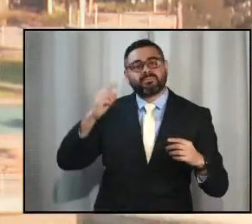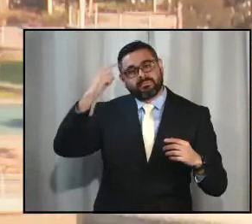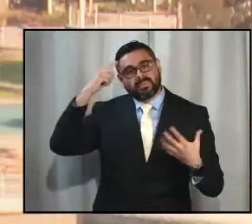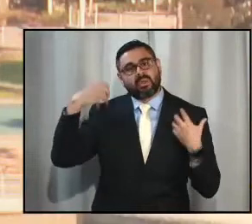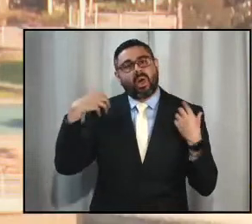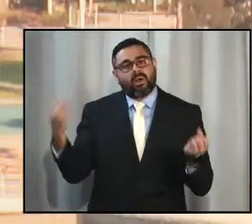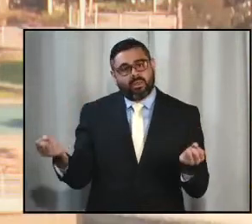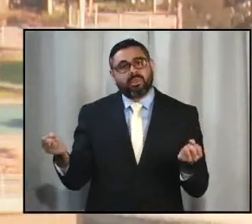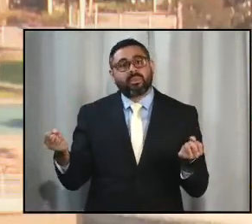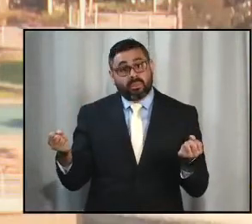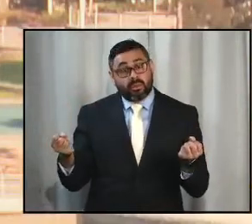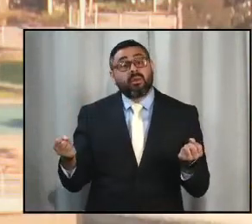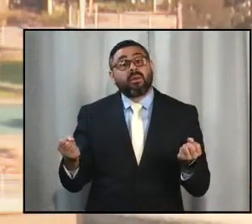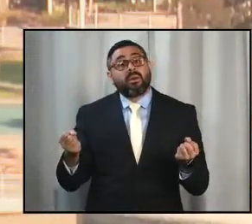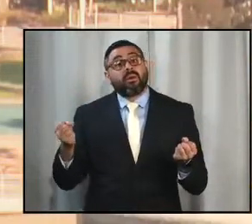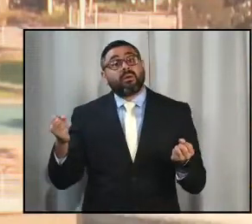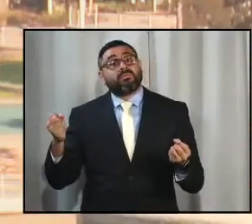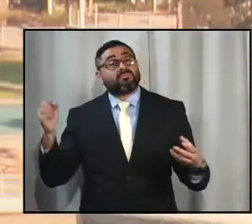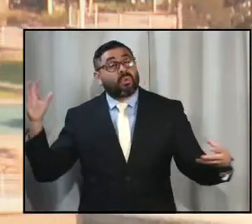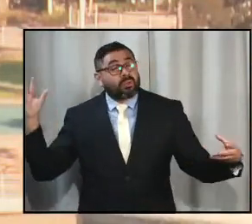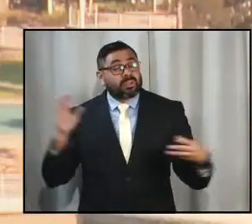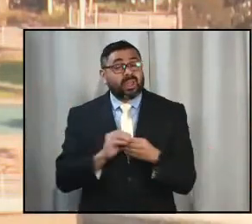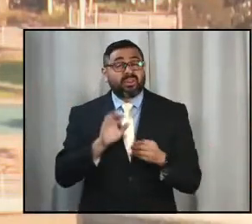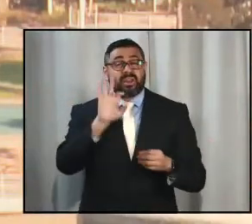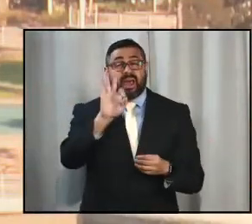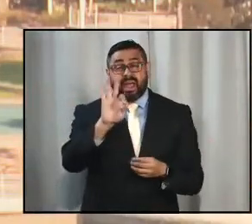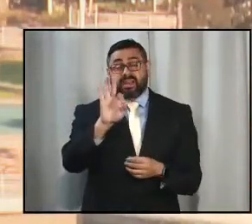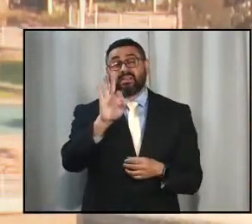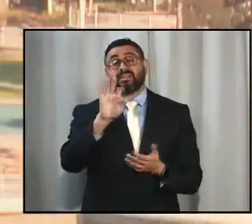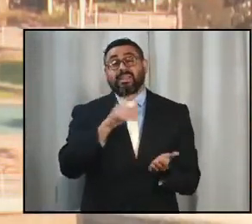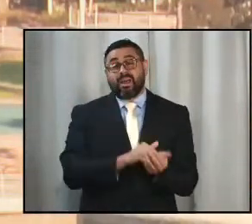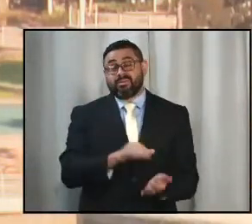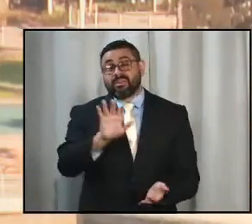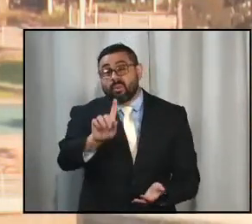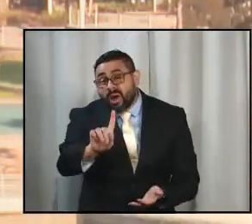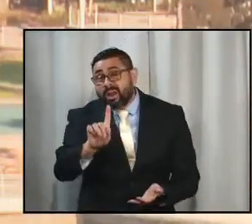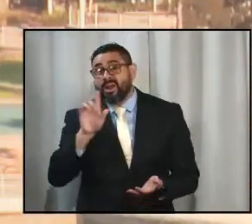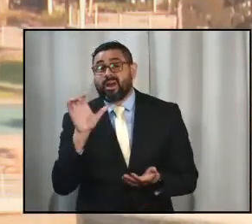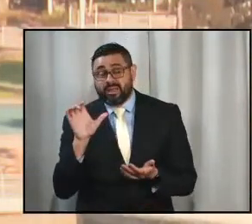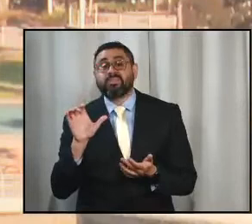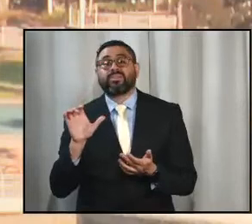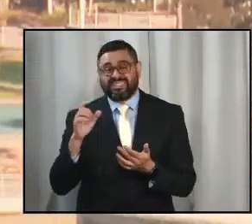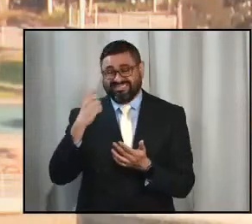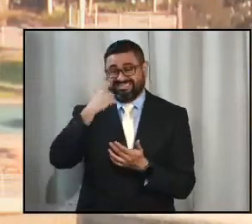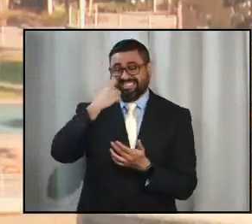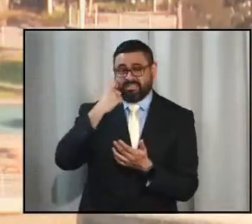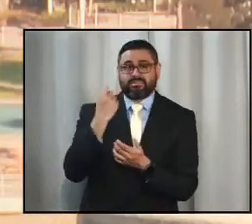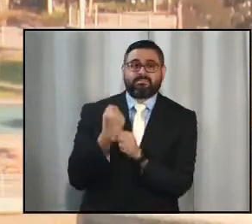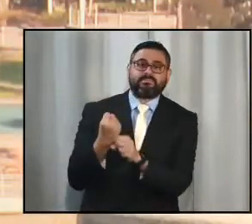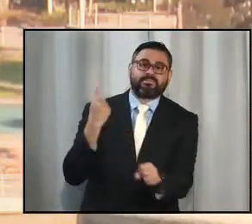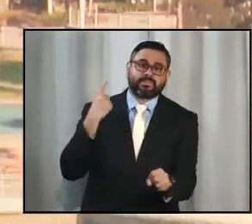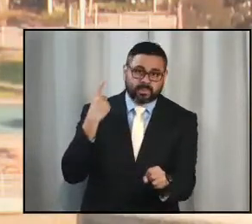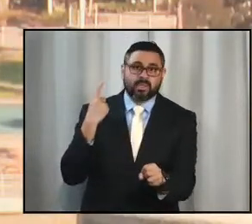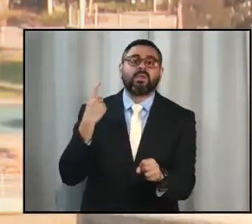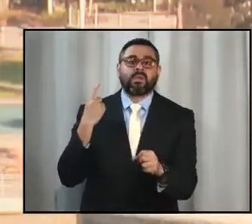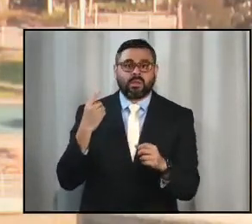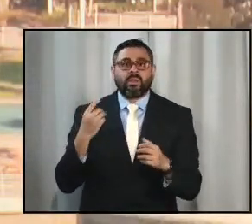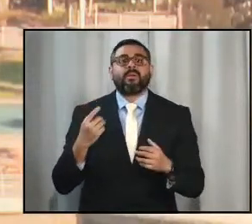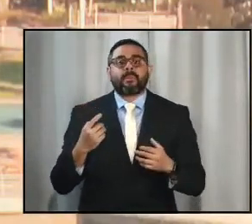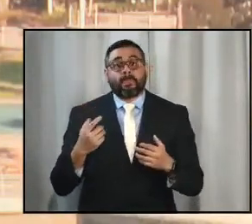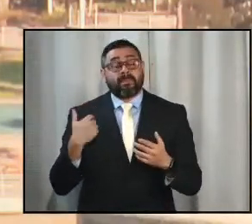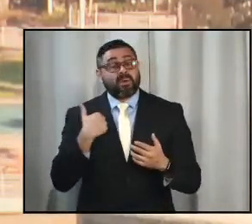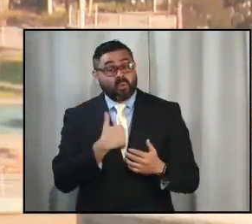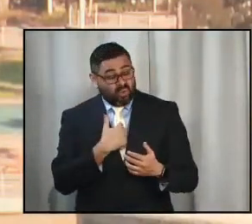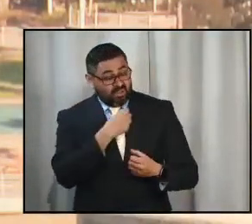2022, these teams made over 9,100 contacts offering services to persons experiencing homelessness, resulting in temporary housing for